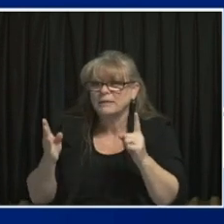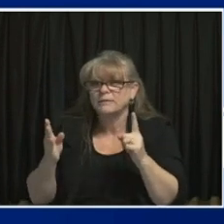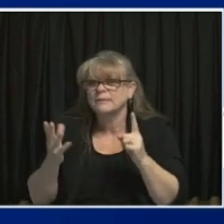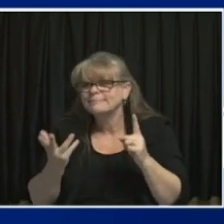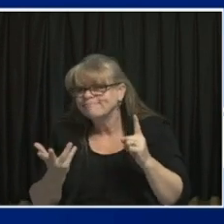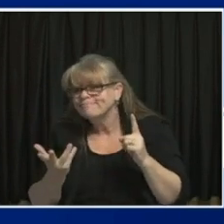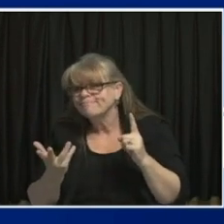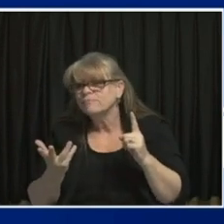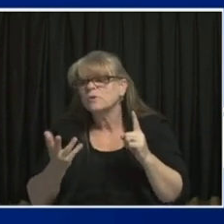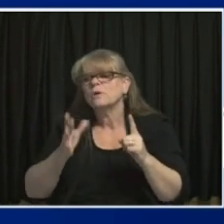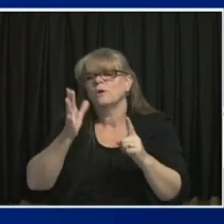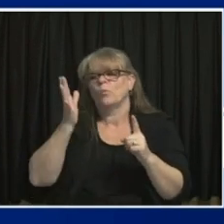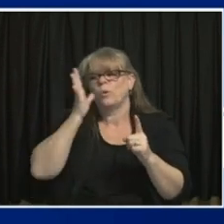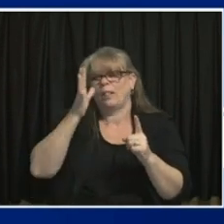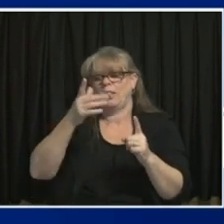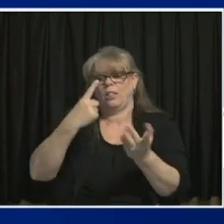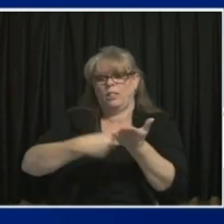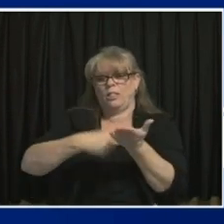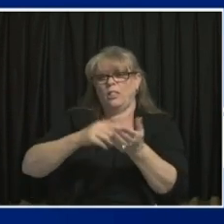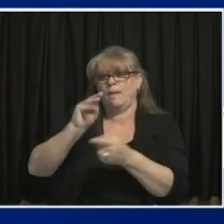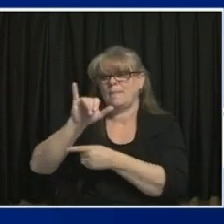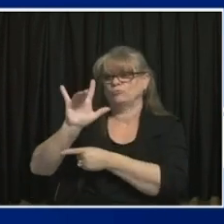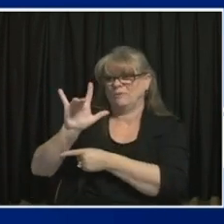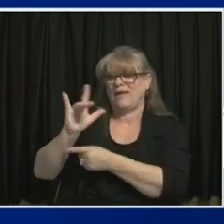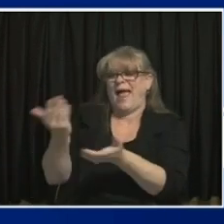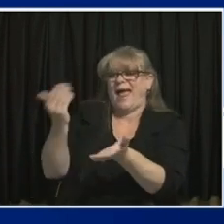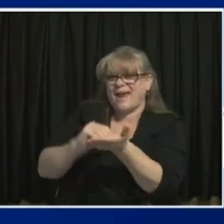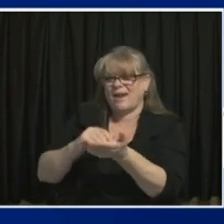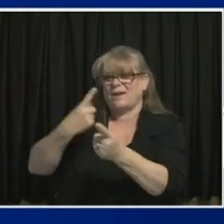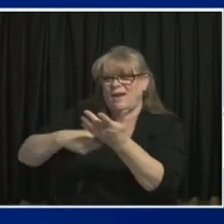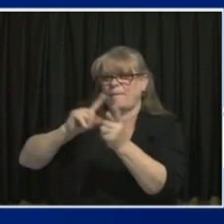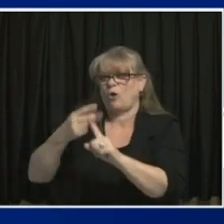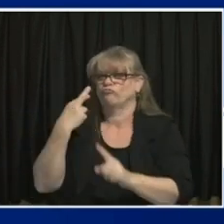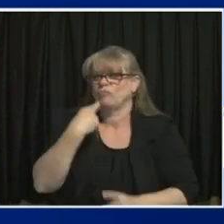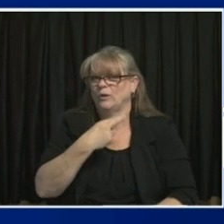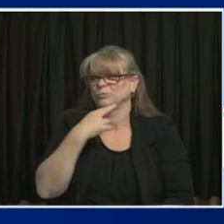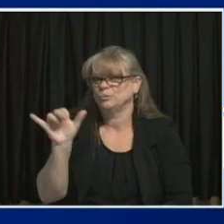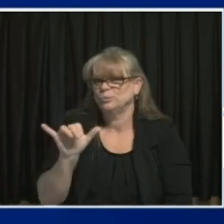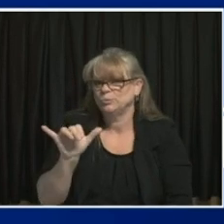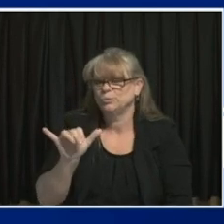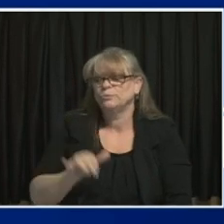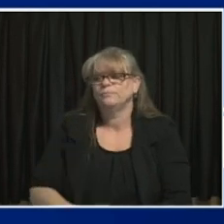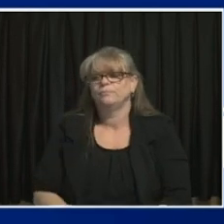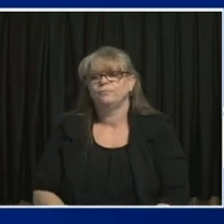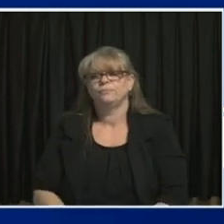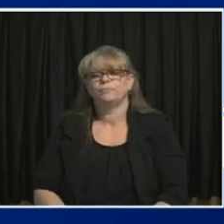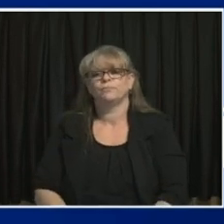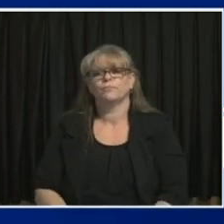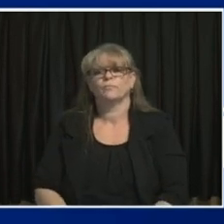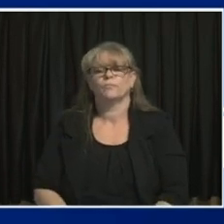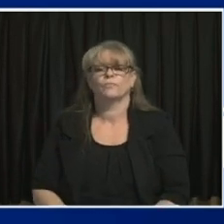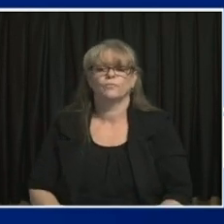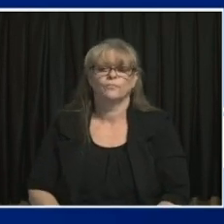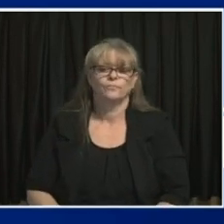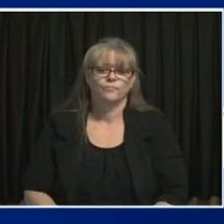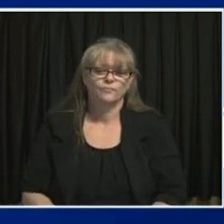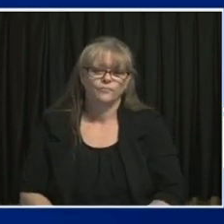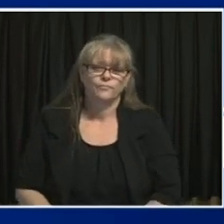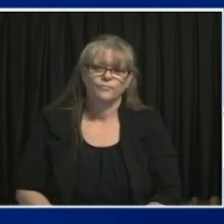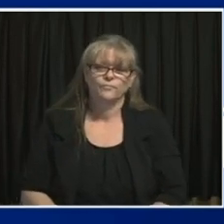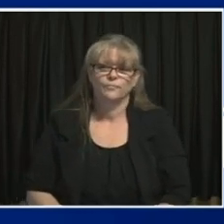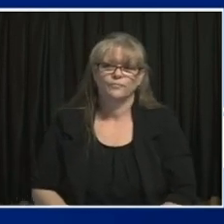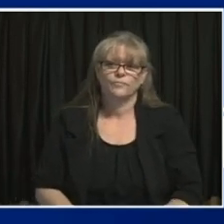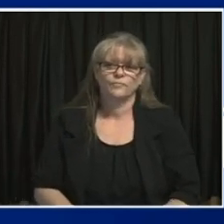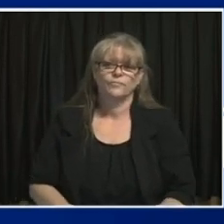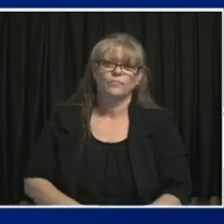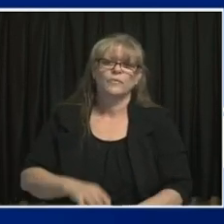able to continue to exist in this difficult, challenging day and time. We also know, and I know this is the father of an 8-year-old and a